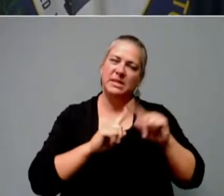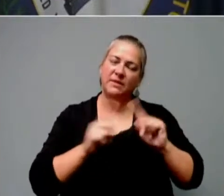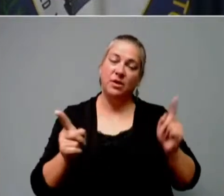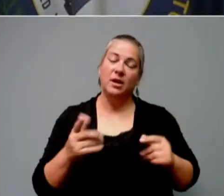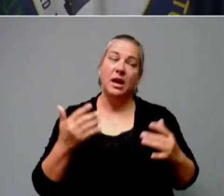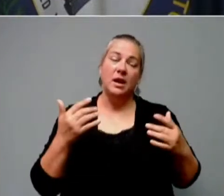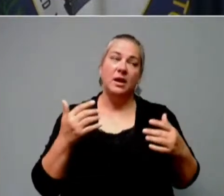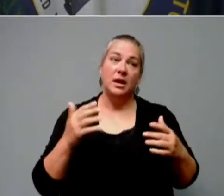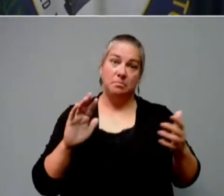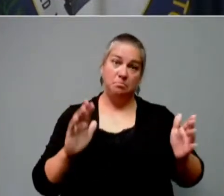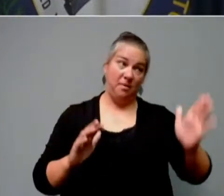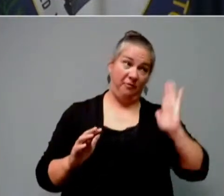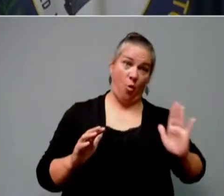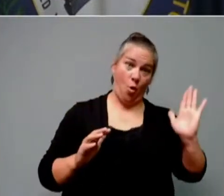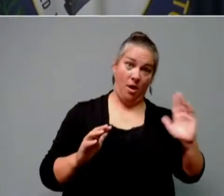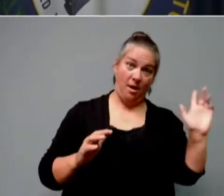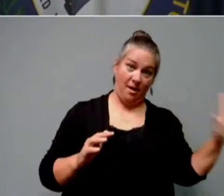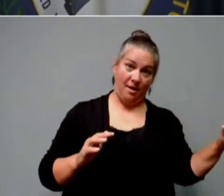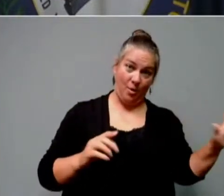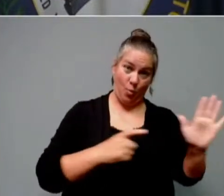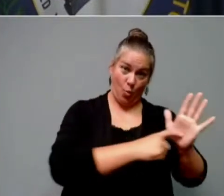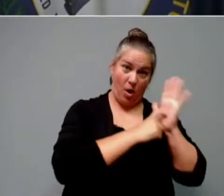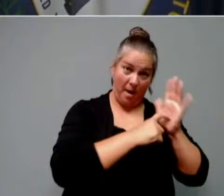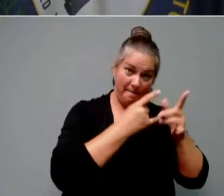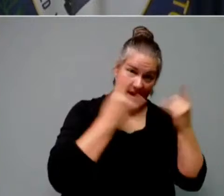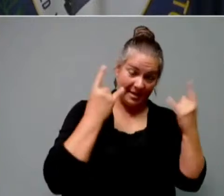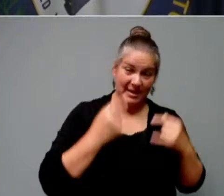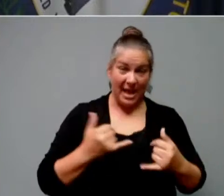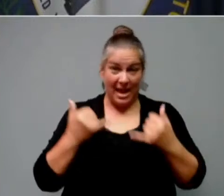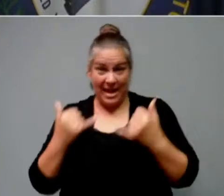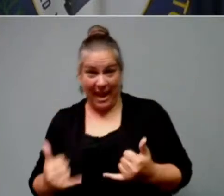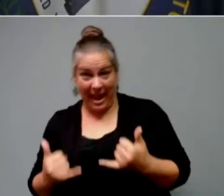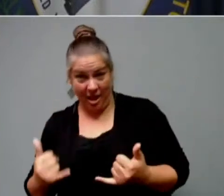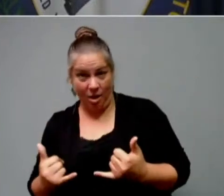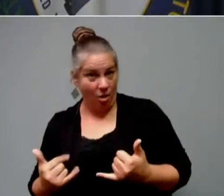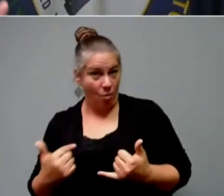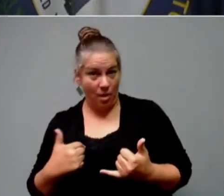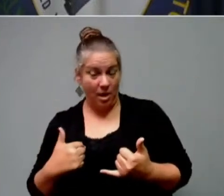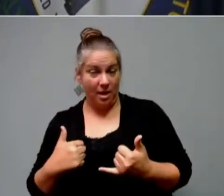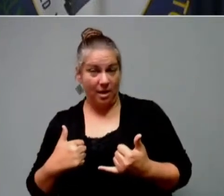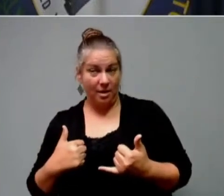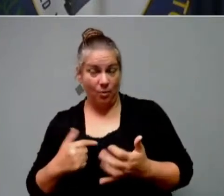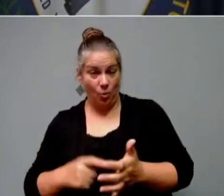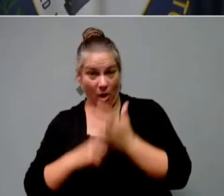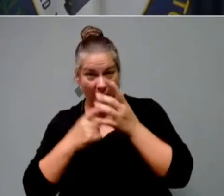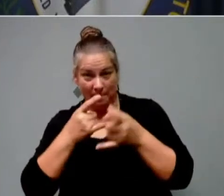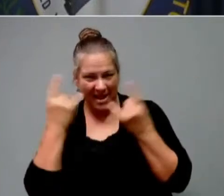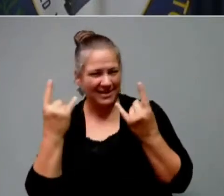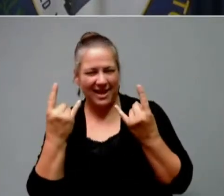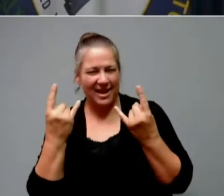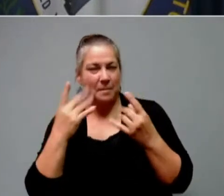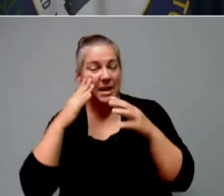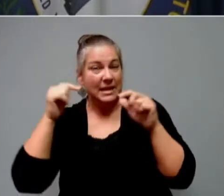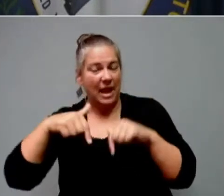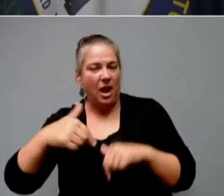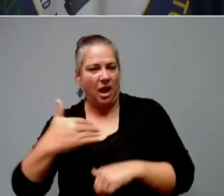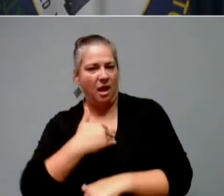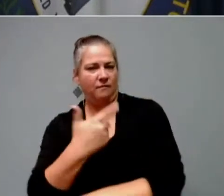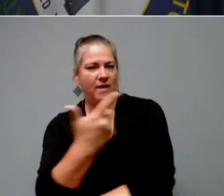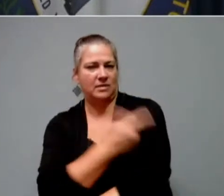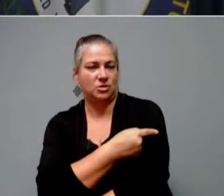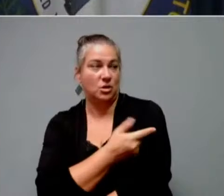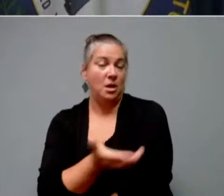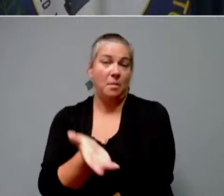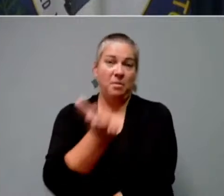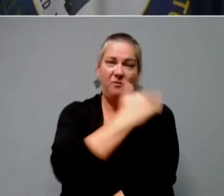the number one difference. And again, before, when we had the mask mandate, we didn't have the option to go get vaccinated, for everybody to